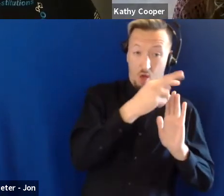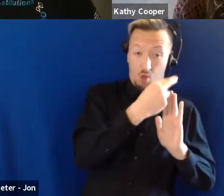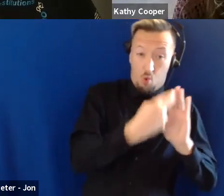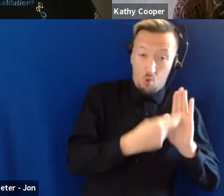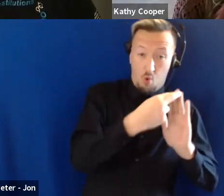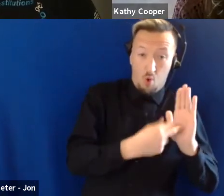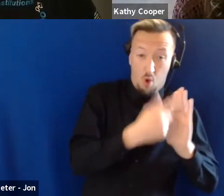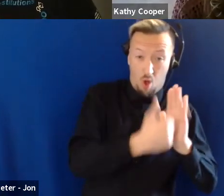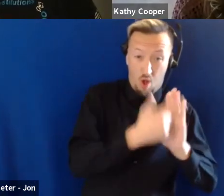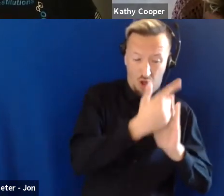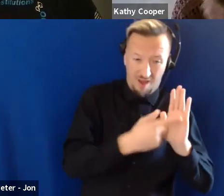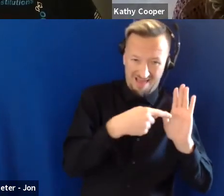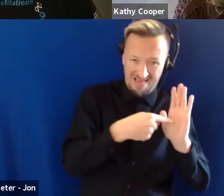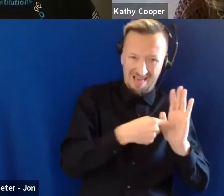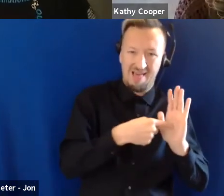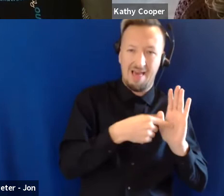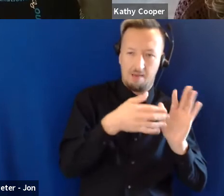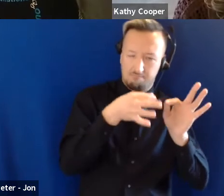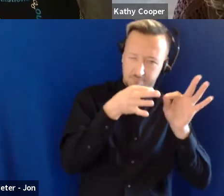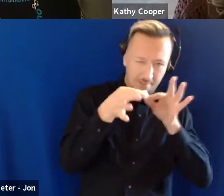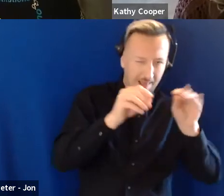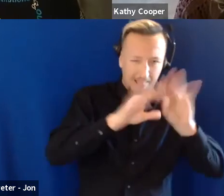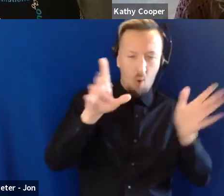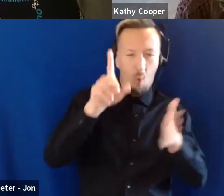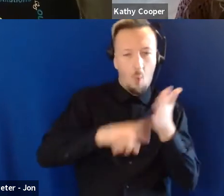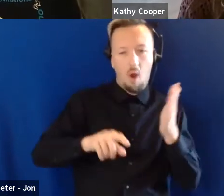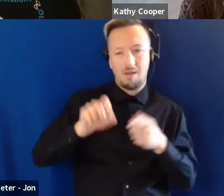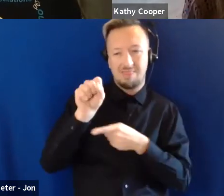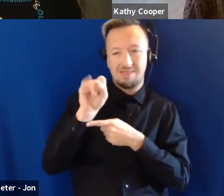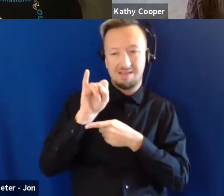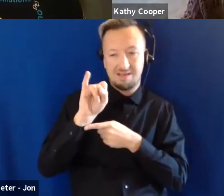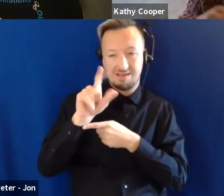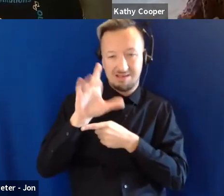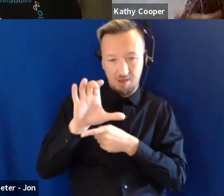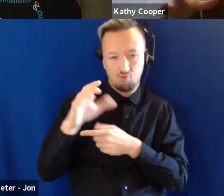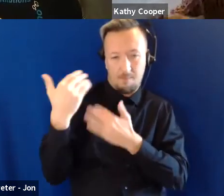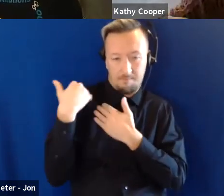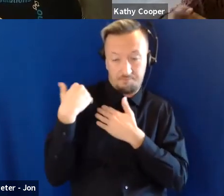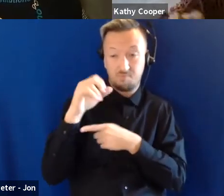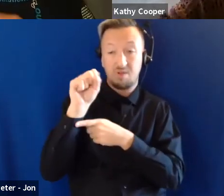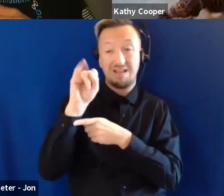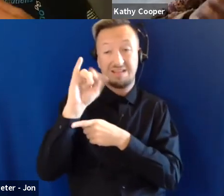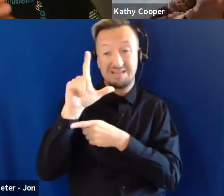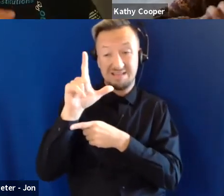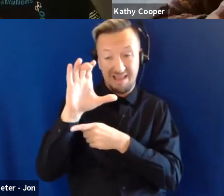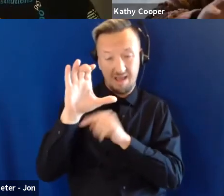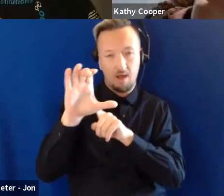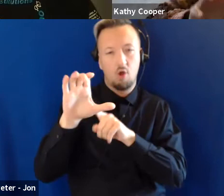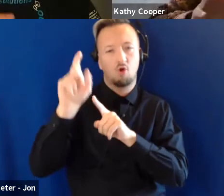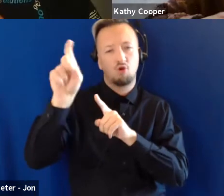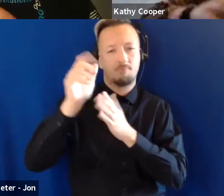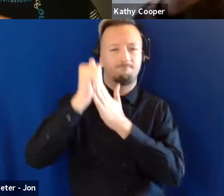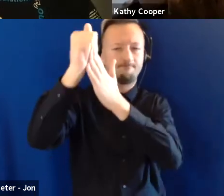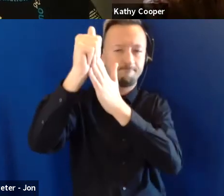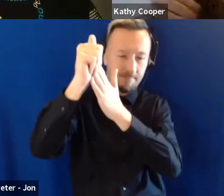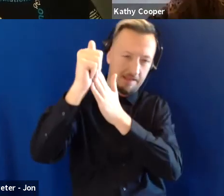is to develop the spill. So I feel like the SILC should lead the charge and kind of make sure